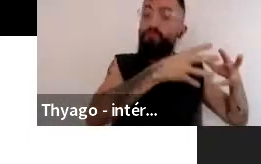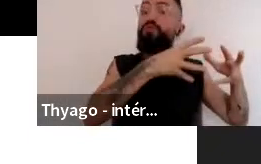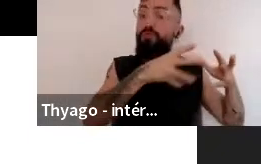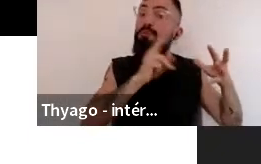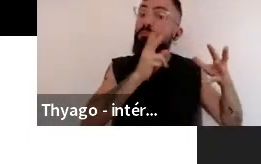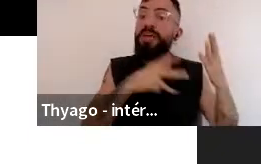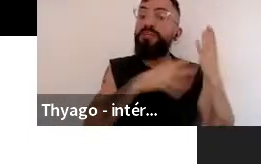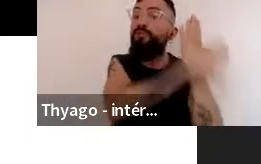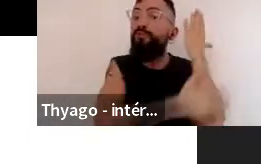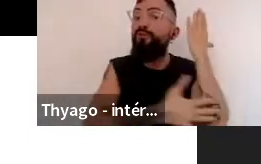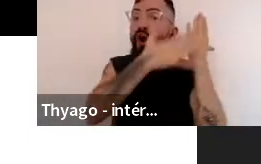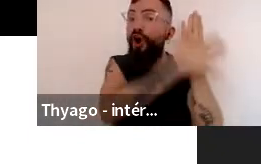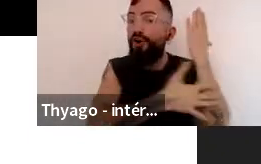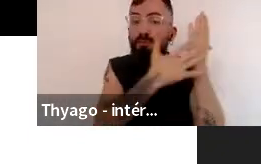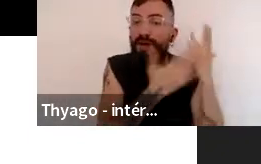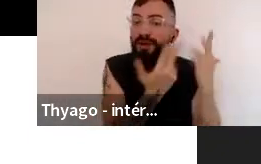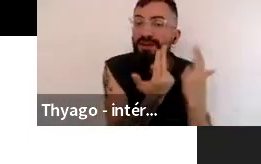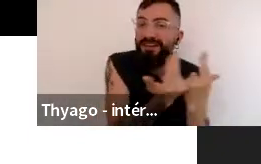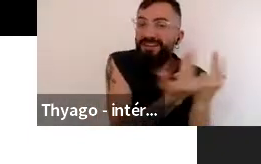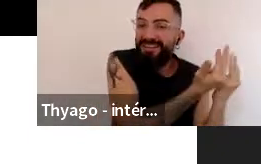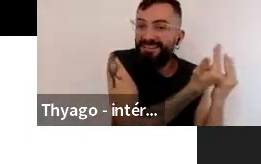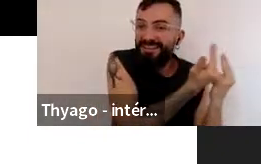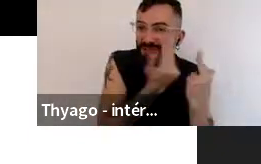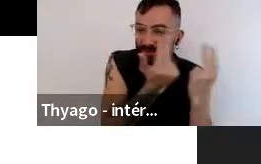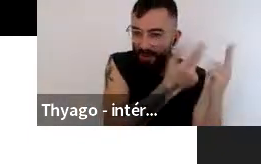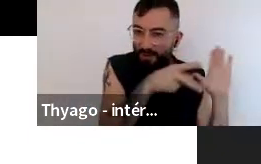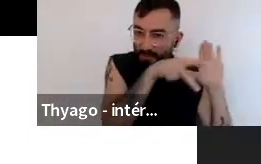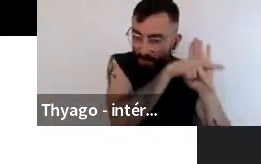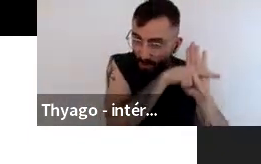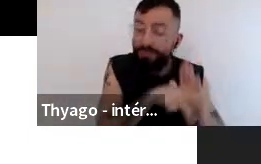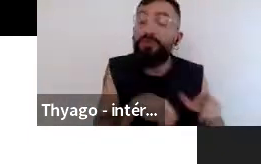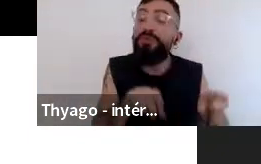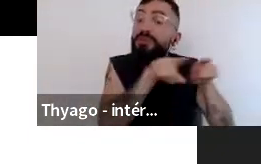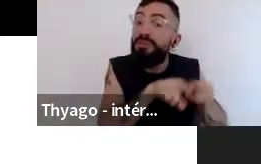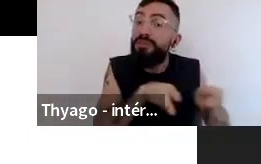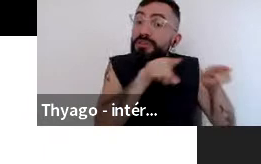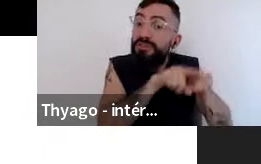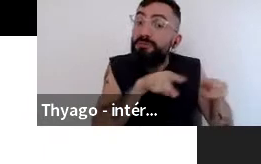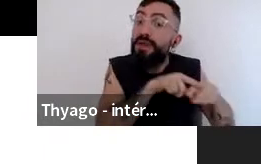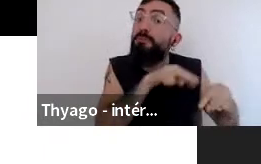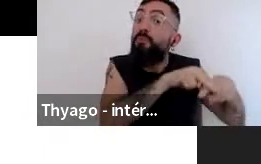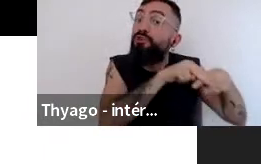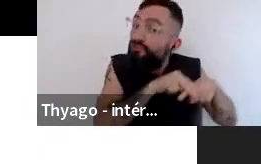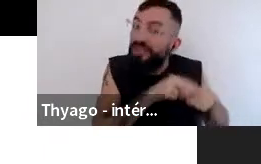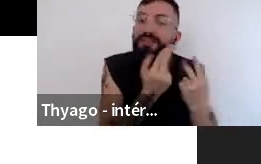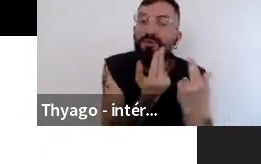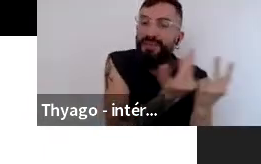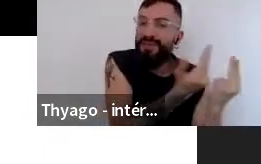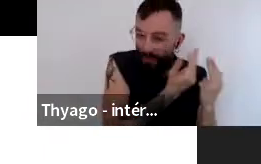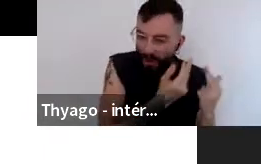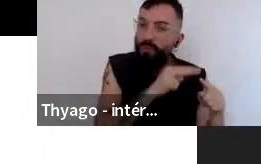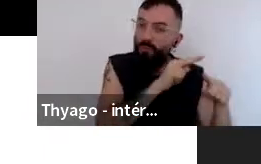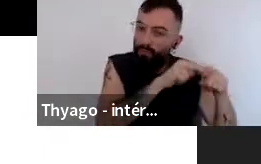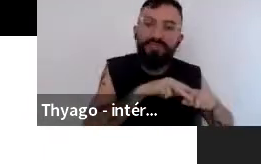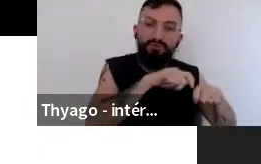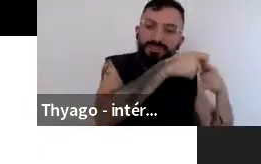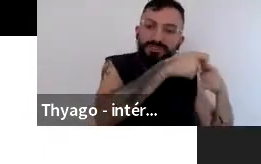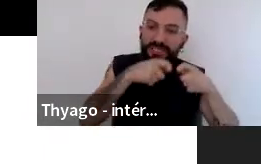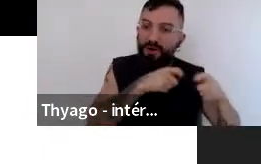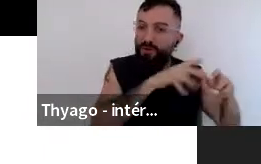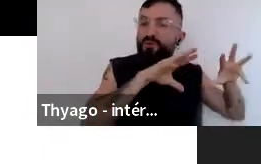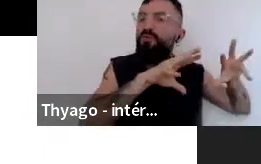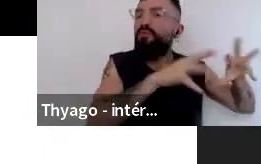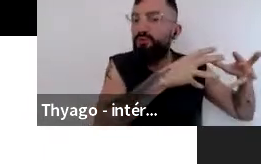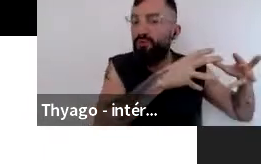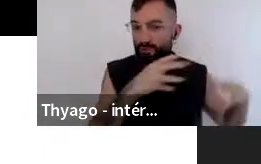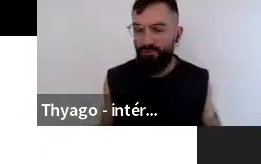one formal aspect, but they also share a motivation, right? So that's interesting.